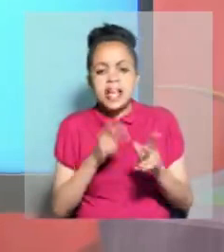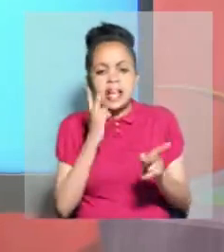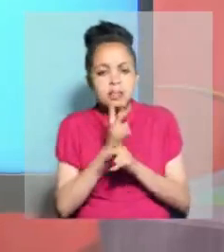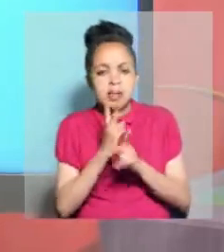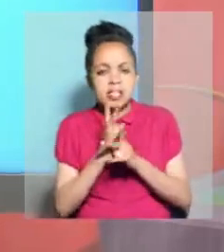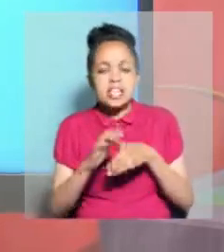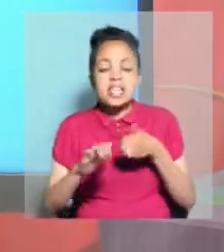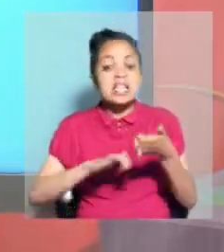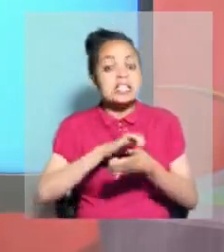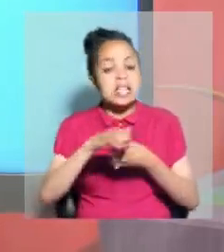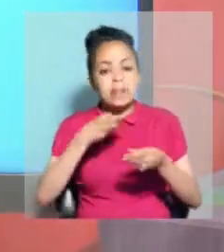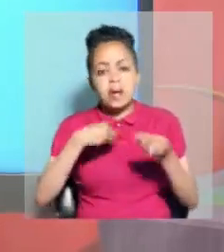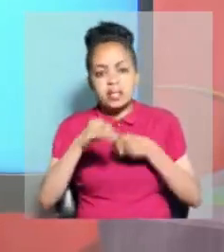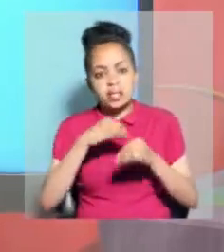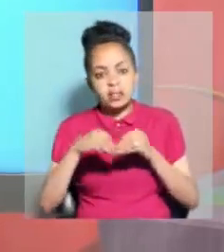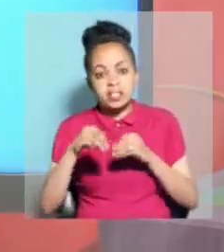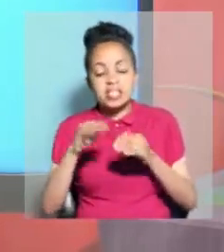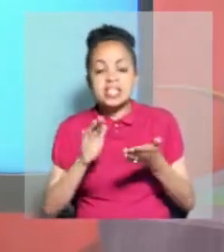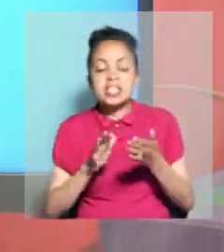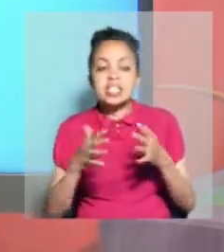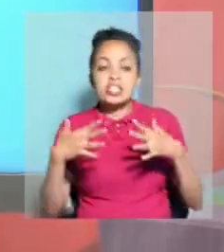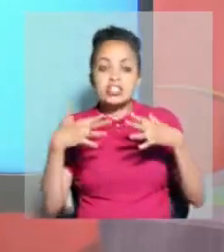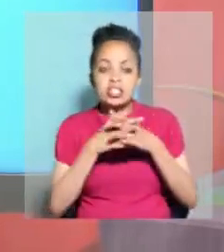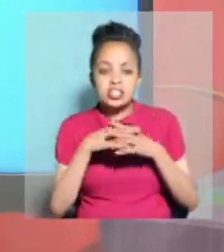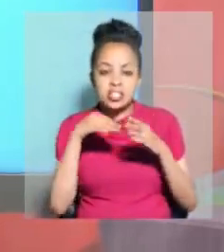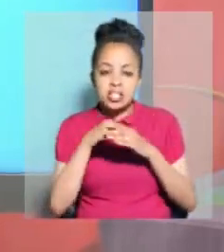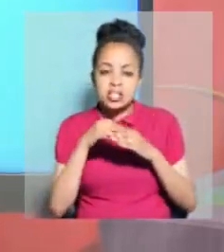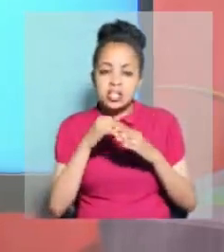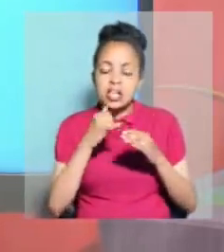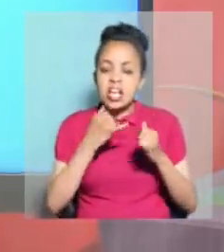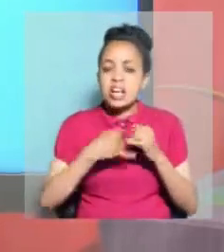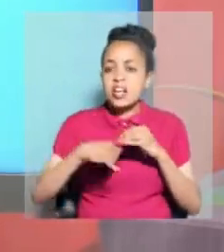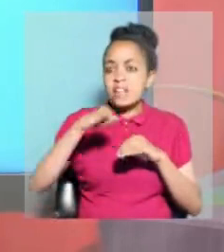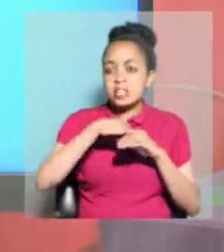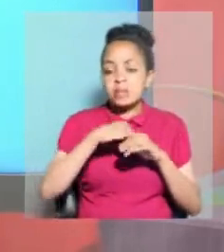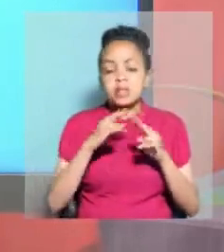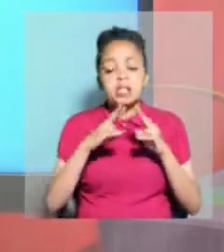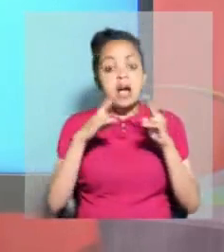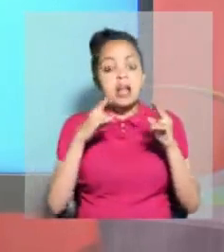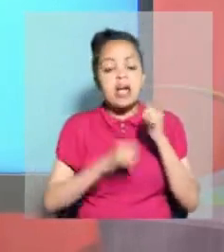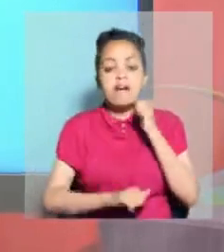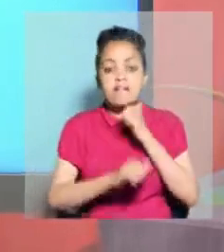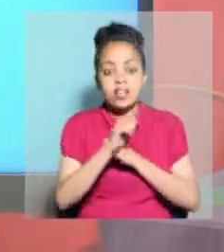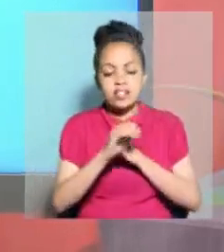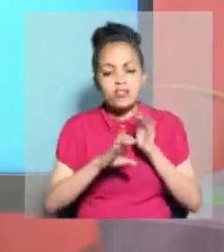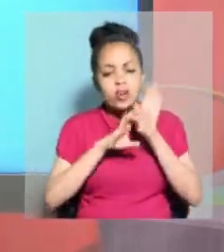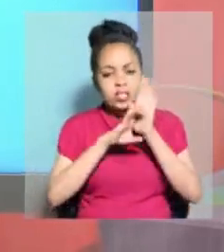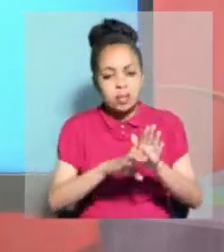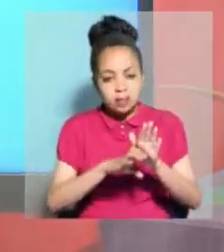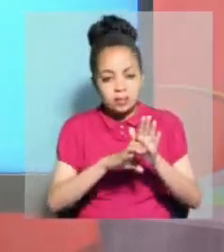Expecting an enzyme activity under interaction with that of irreversible inhibitor is highly affected. For